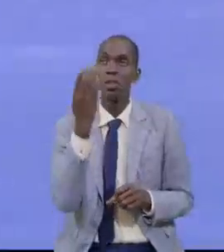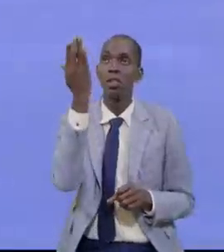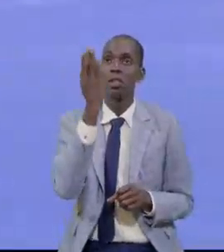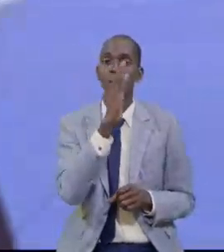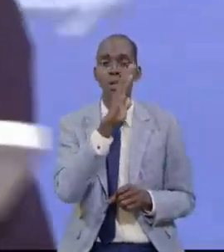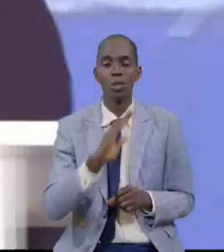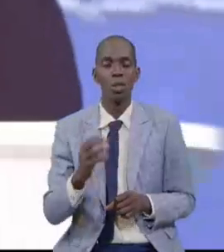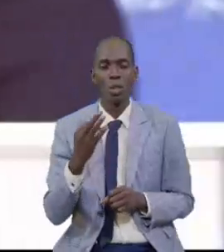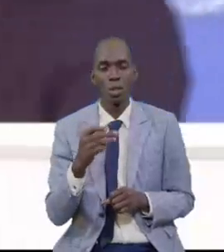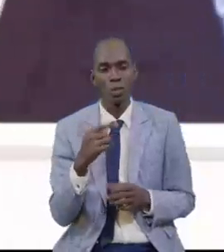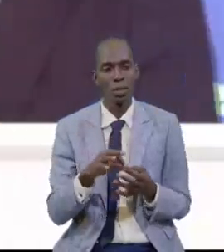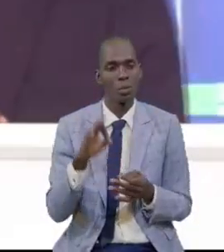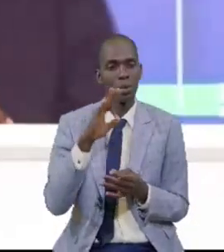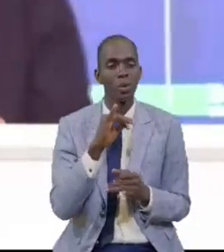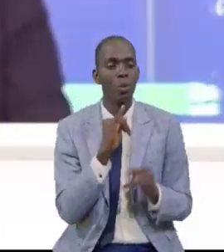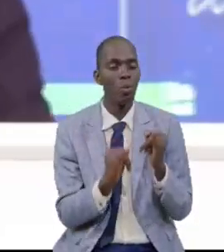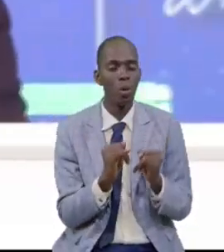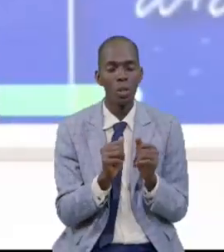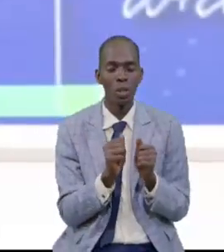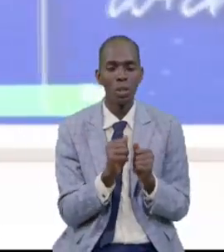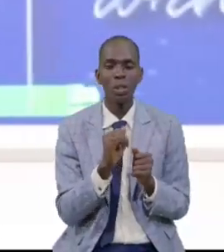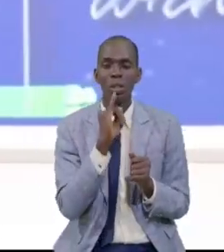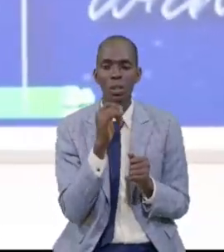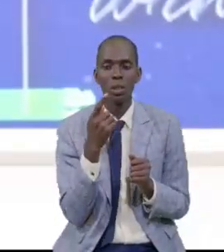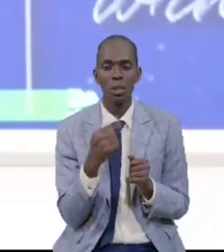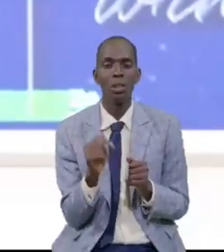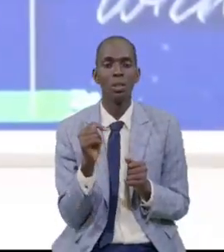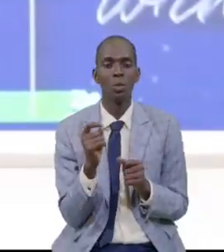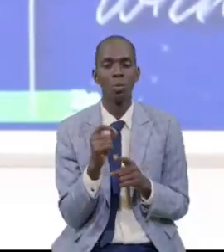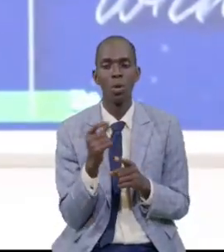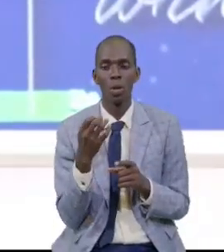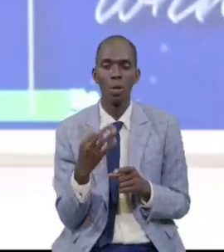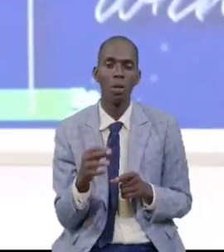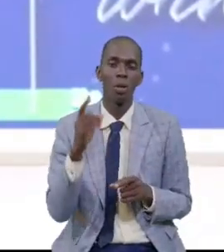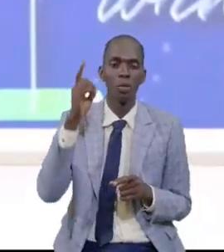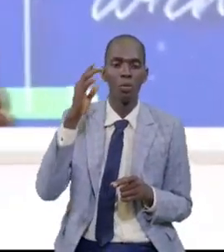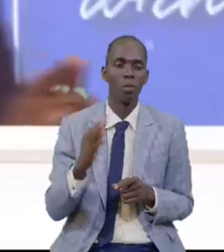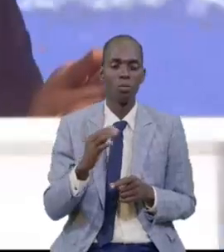word of God. Then in verse 18 it says,